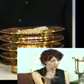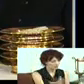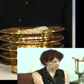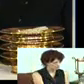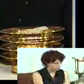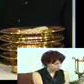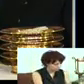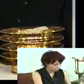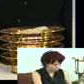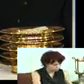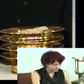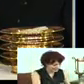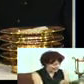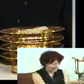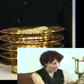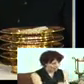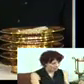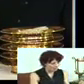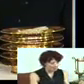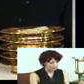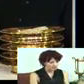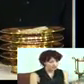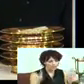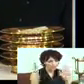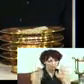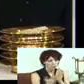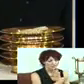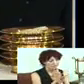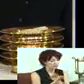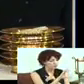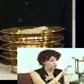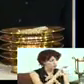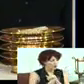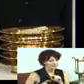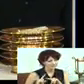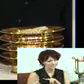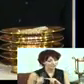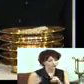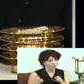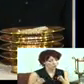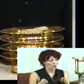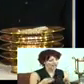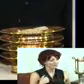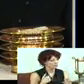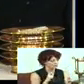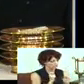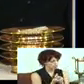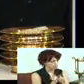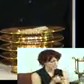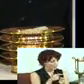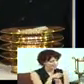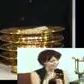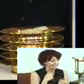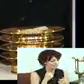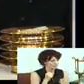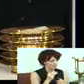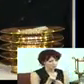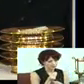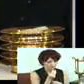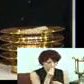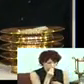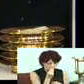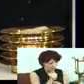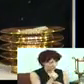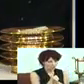these elements, and to bring to us the presence of Christ in all the different ways that we interpret this meal. Help us to not only bring your